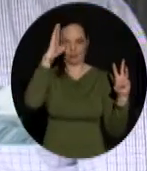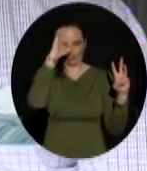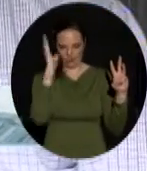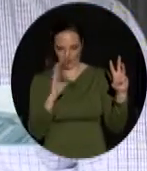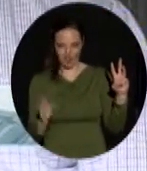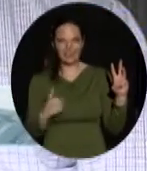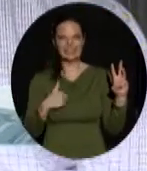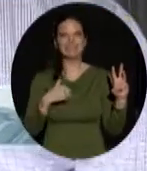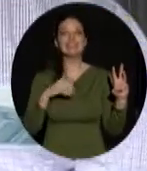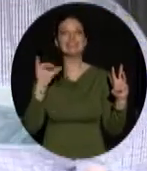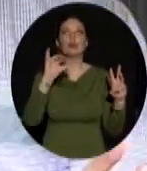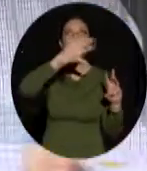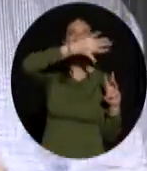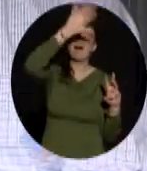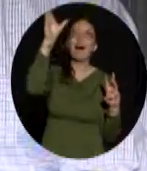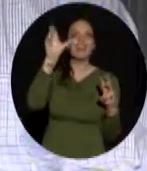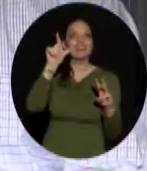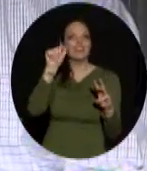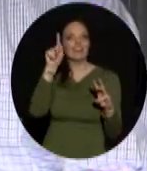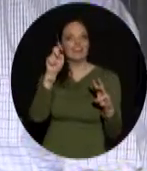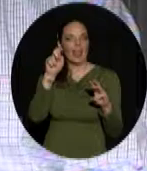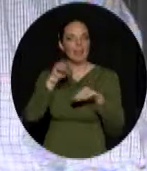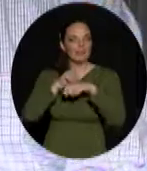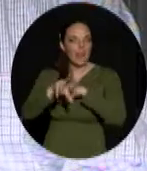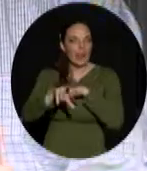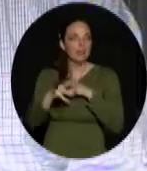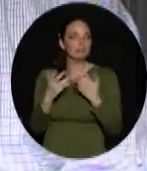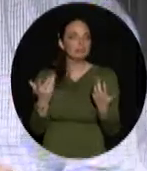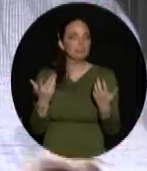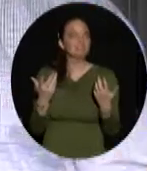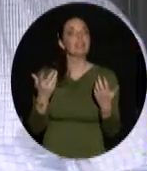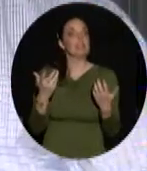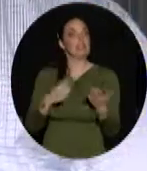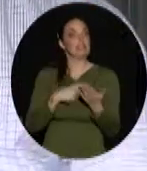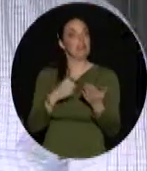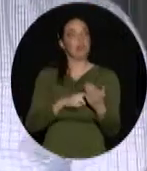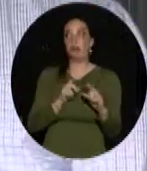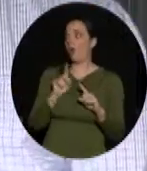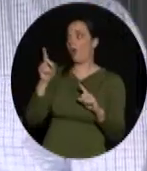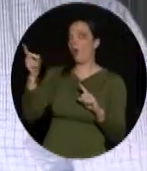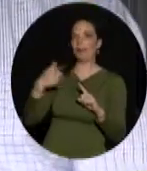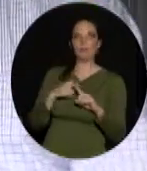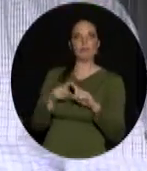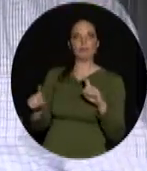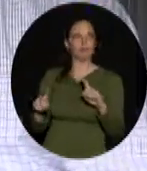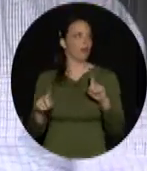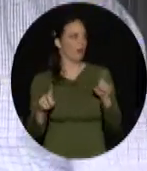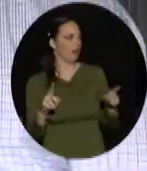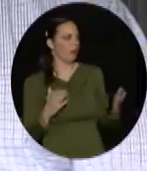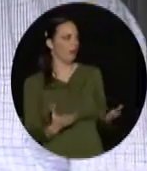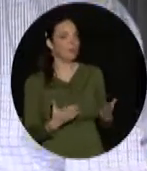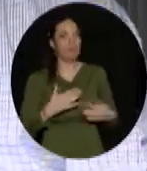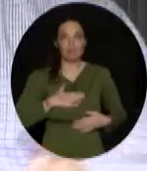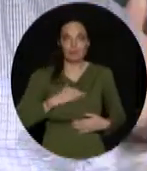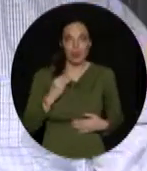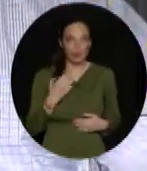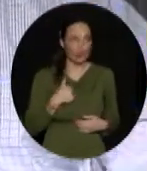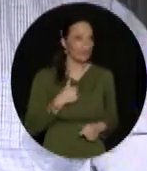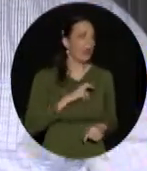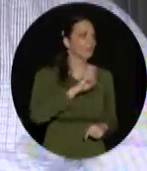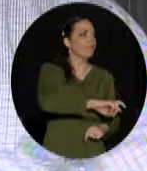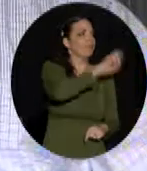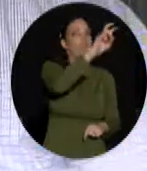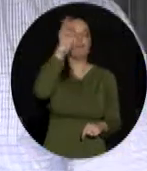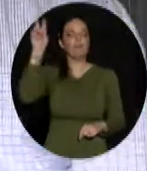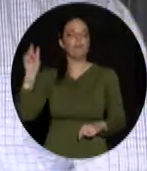and a lot of times the weather can be very different in one part of the city than it is in another part of the city. My job takes me oftentimes anywhere from Elyria